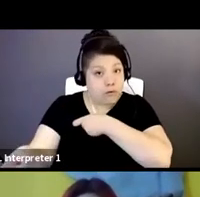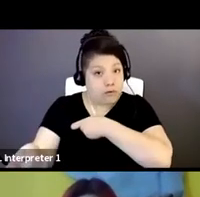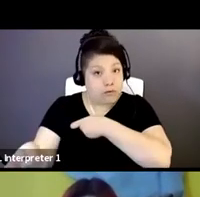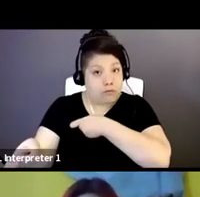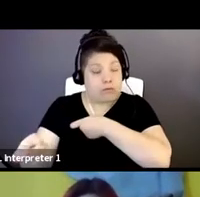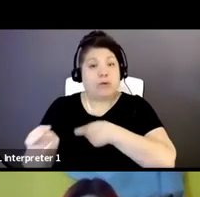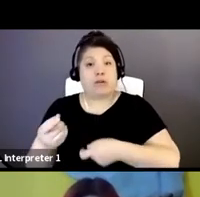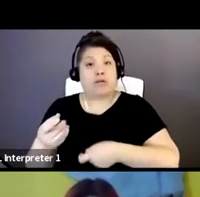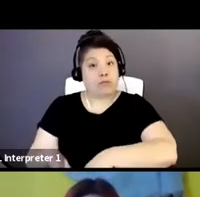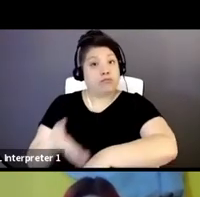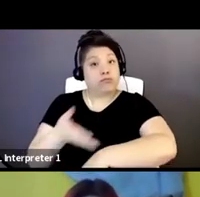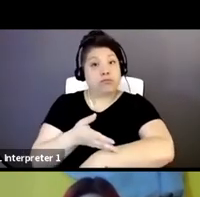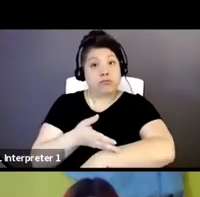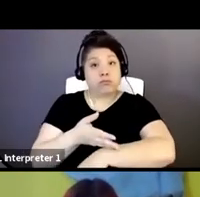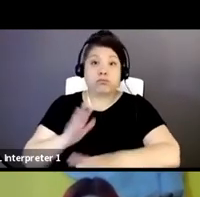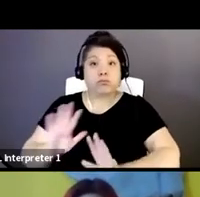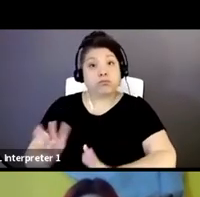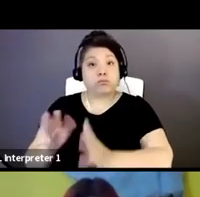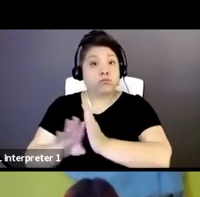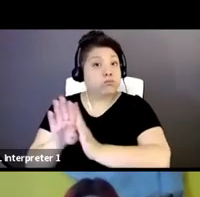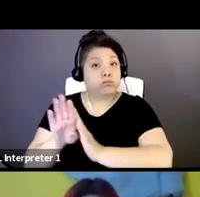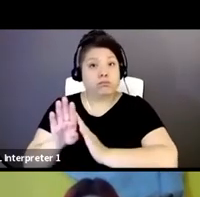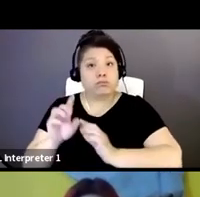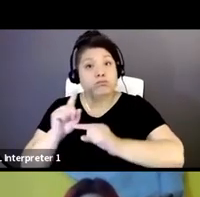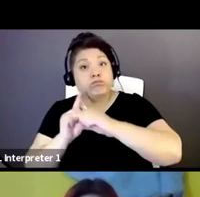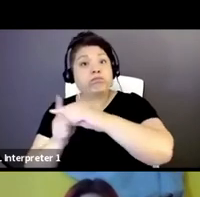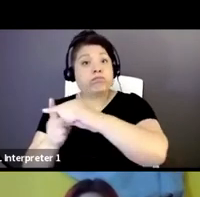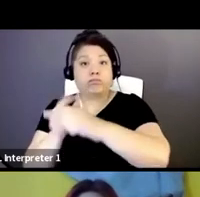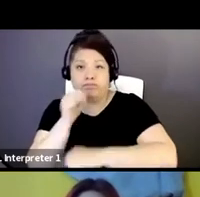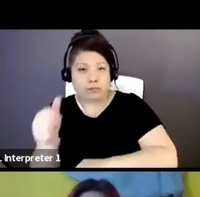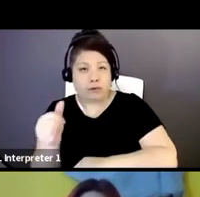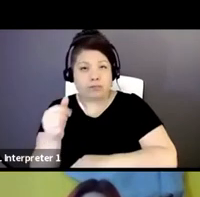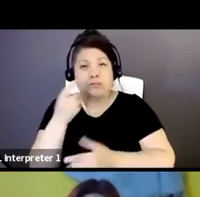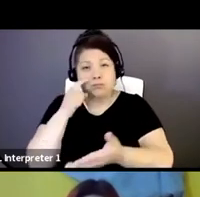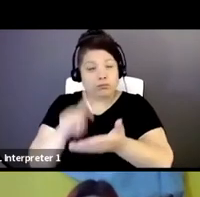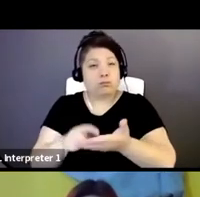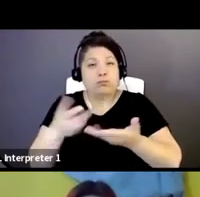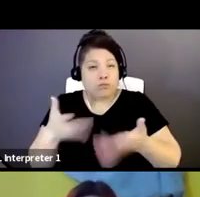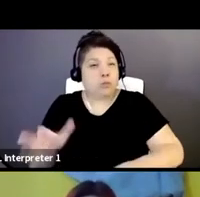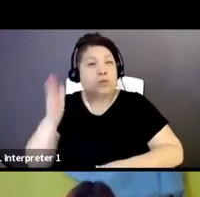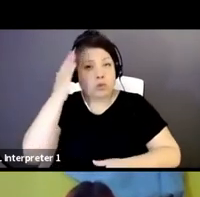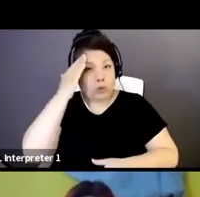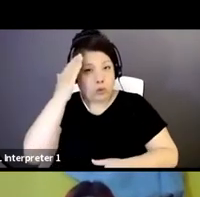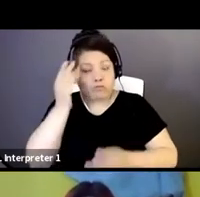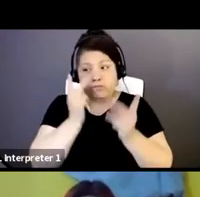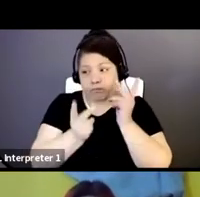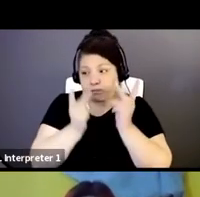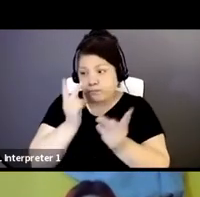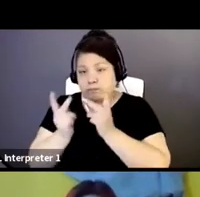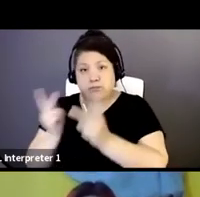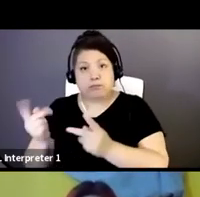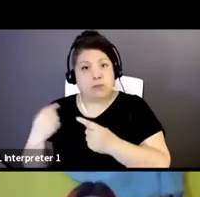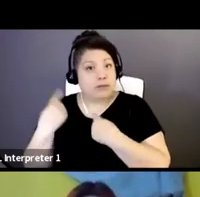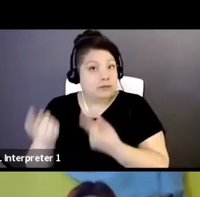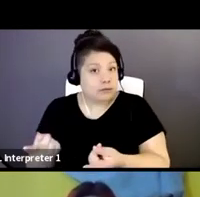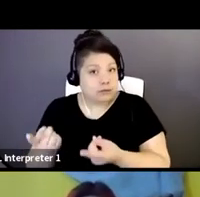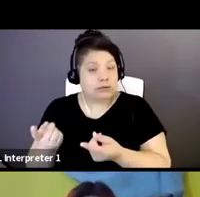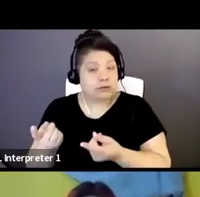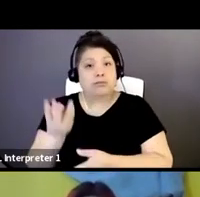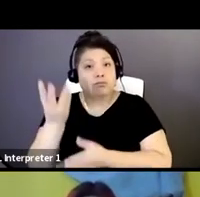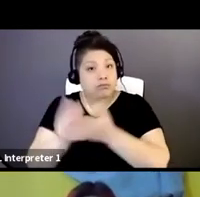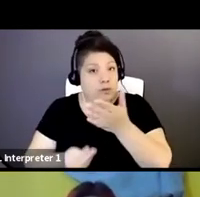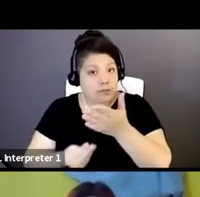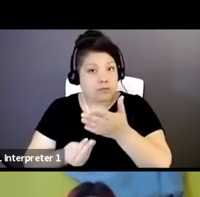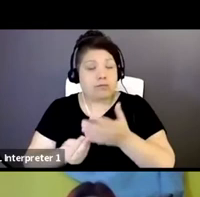good. And we know that because just in the last little while, we lost